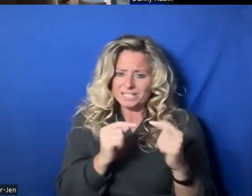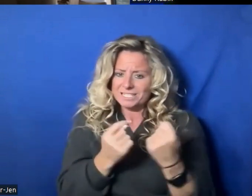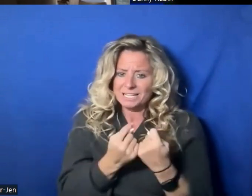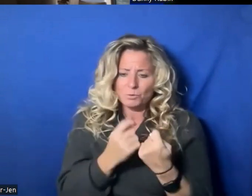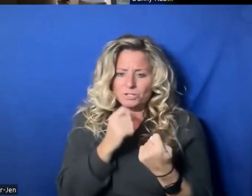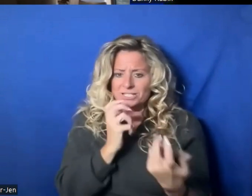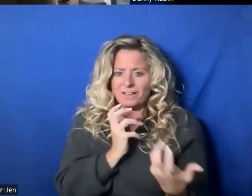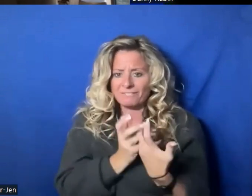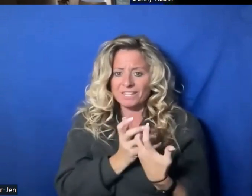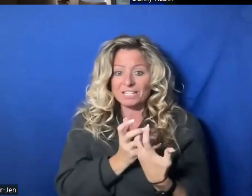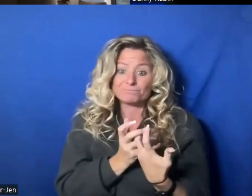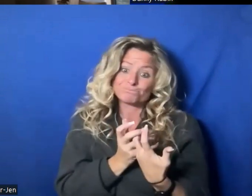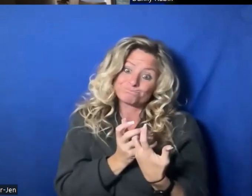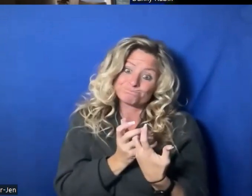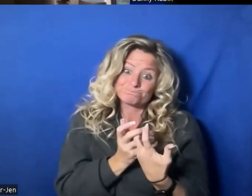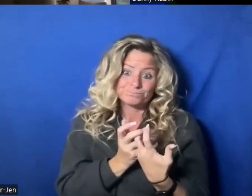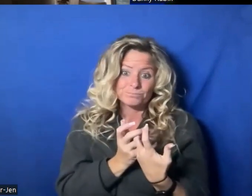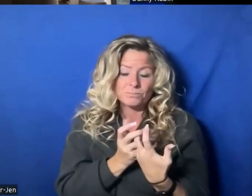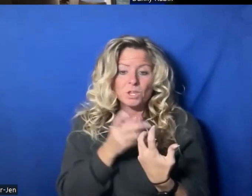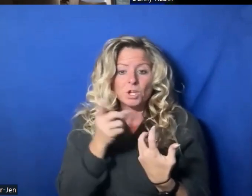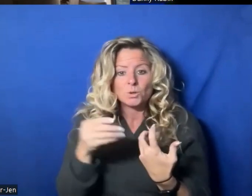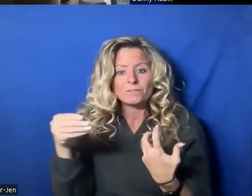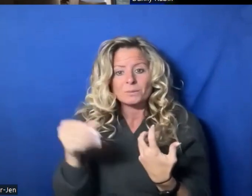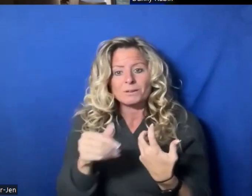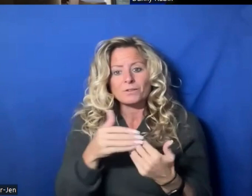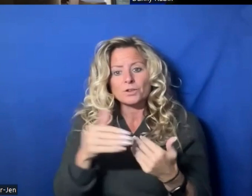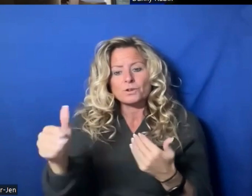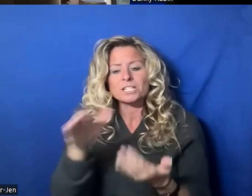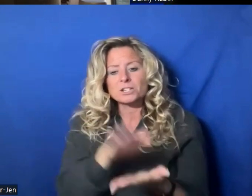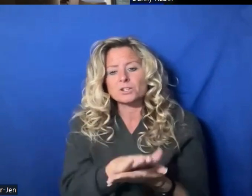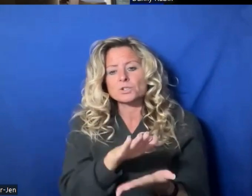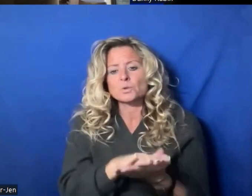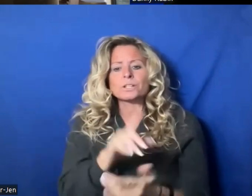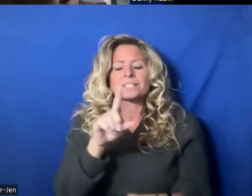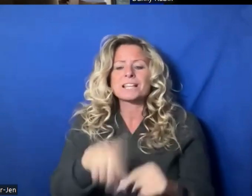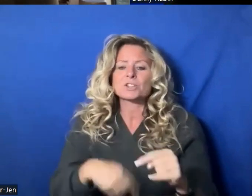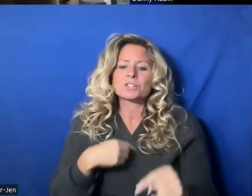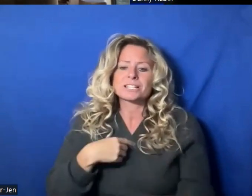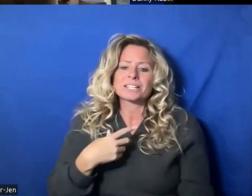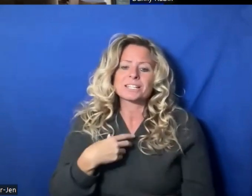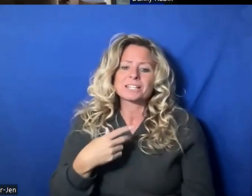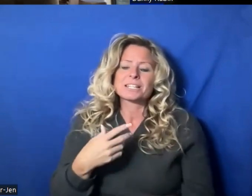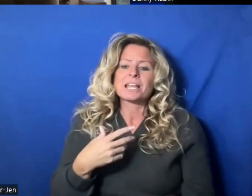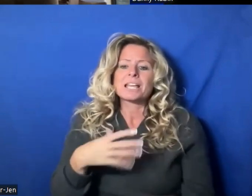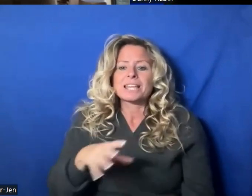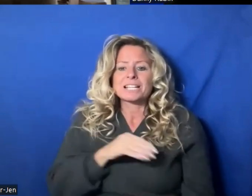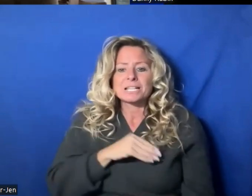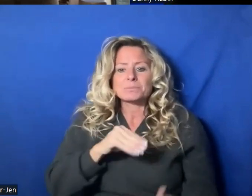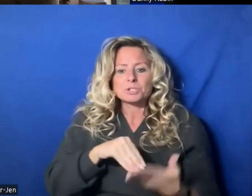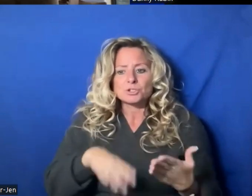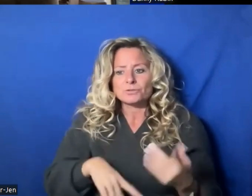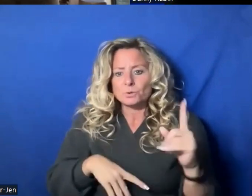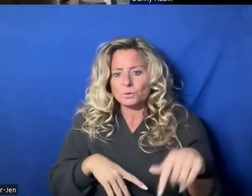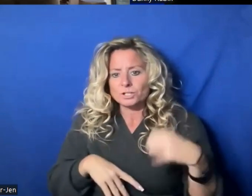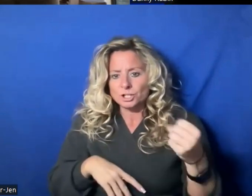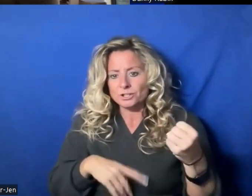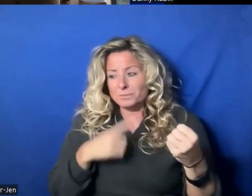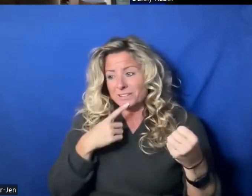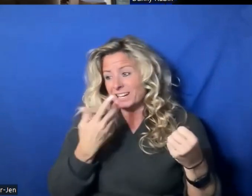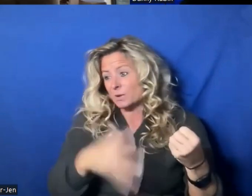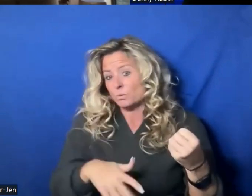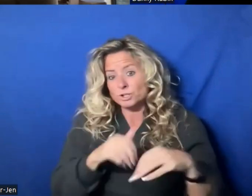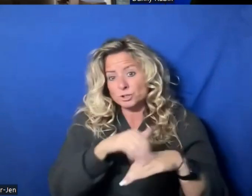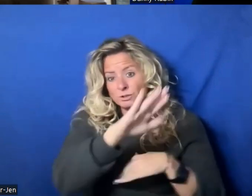fit right with your team, you have to pay for the rest of their schooling. So it's not like you can take a student for 1 year and then say, all right, I don't want you anymore, and then they have to